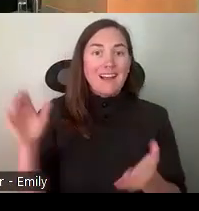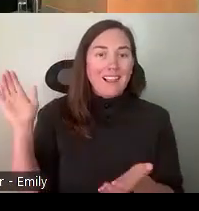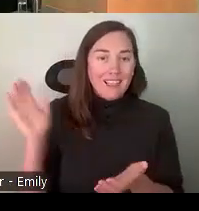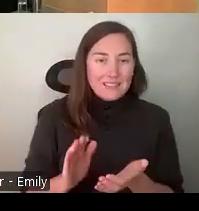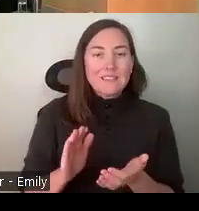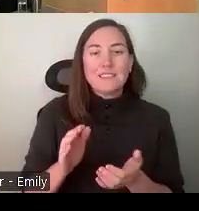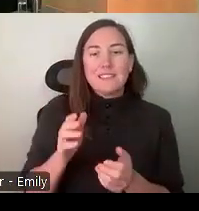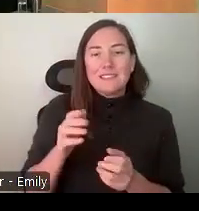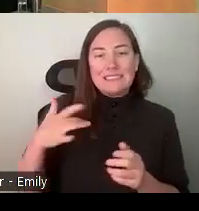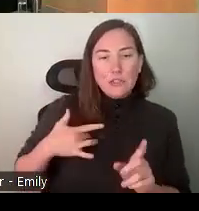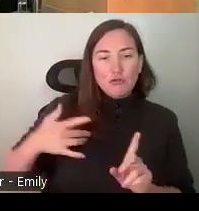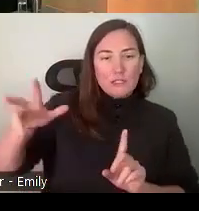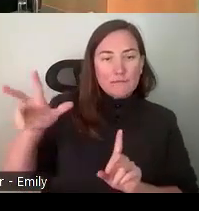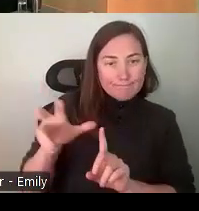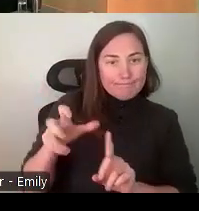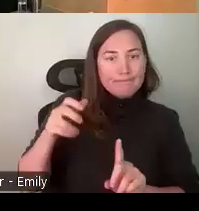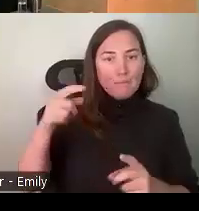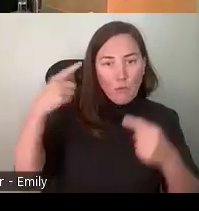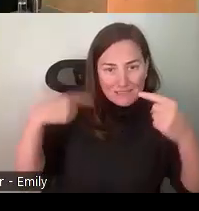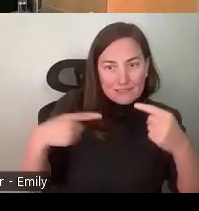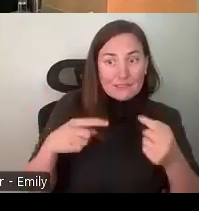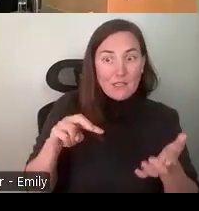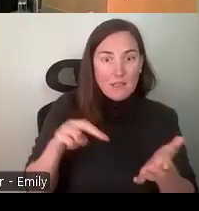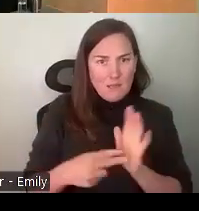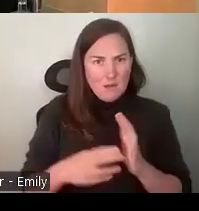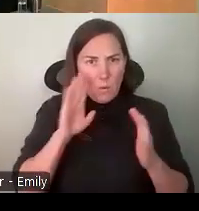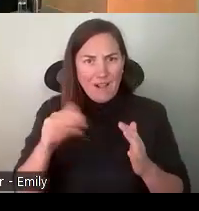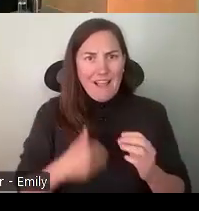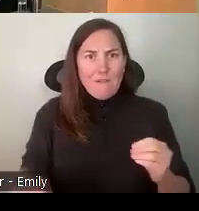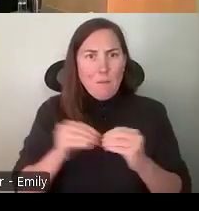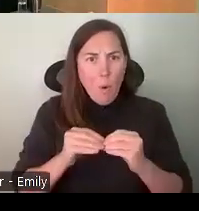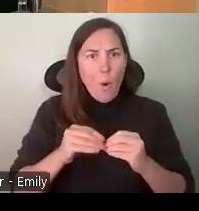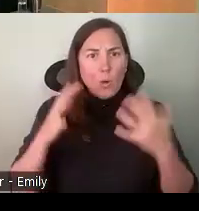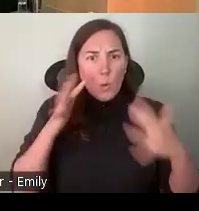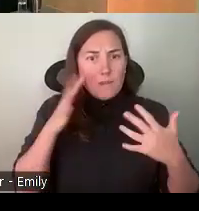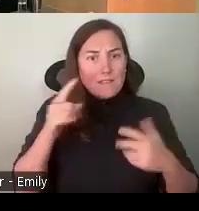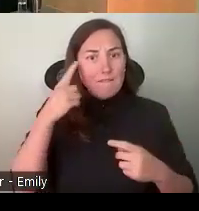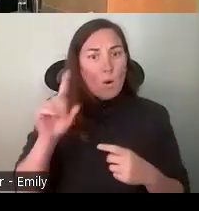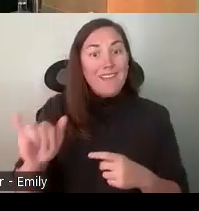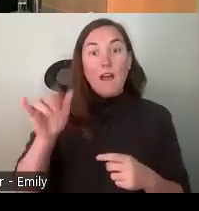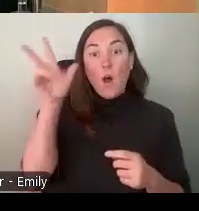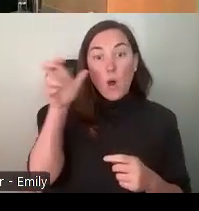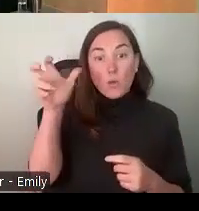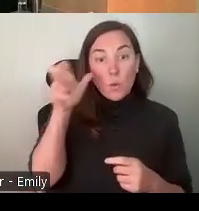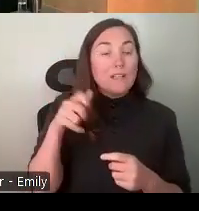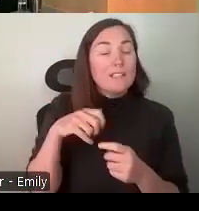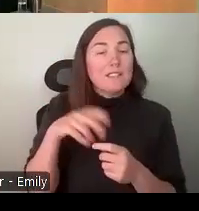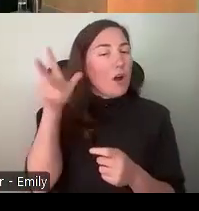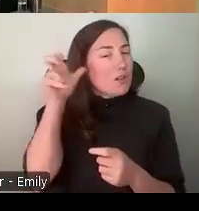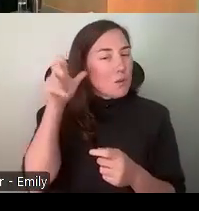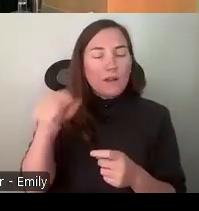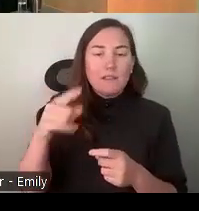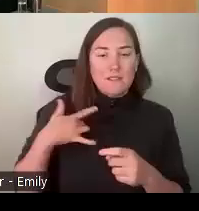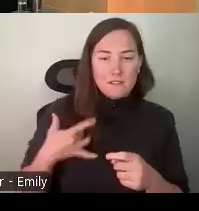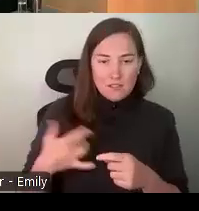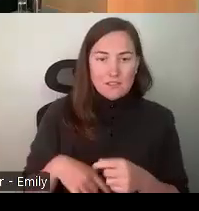sensory processing may result in noisy or attenuated neural representations of auditory sensations and an ambiguation of